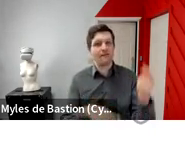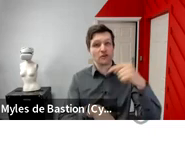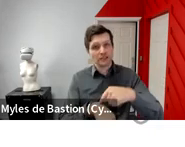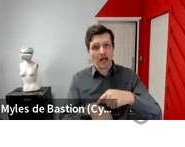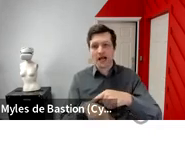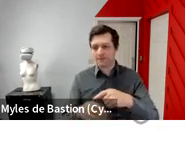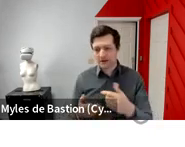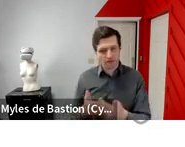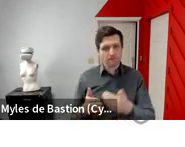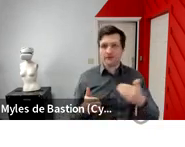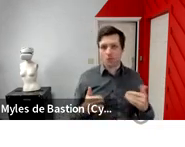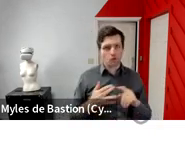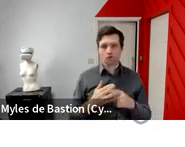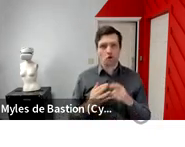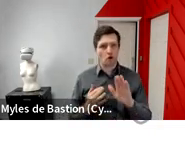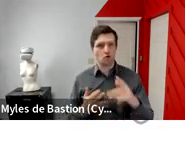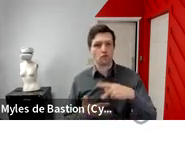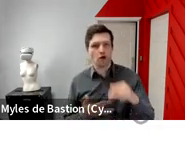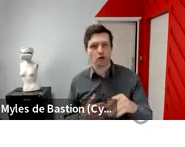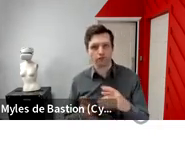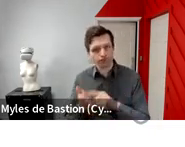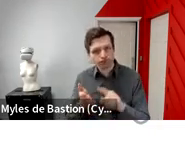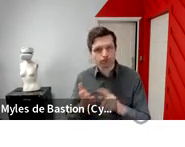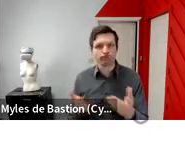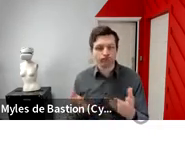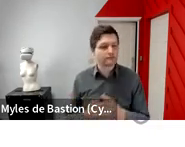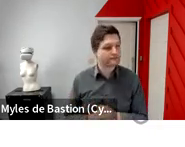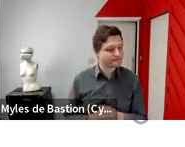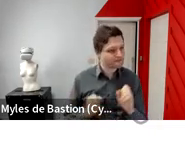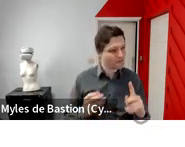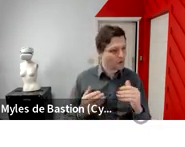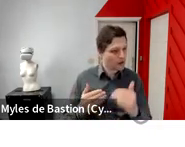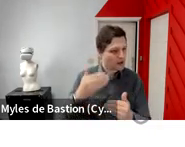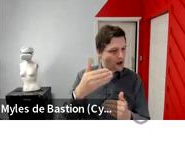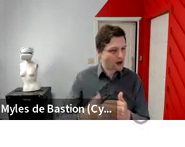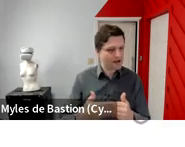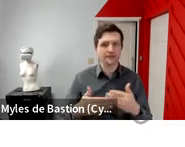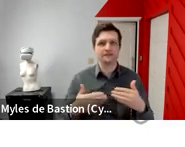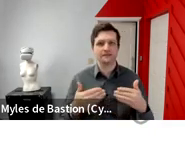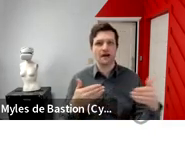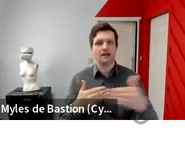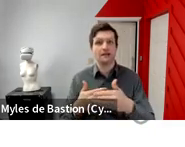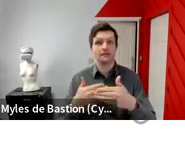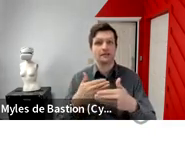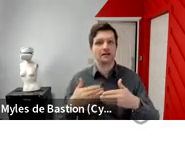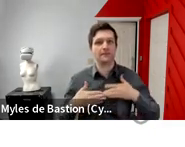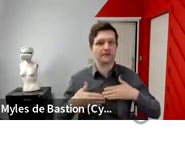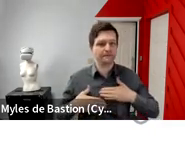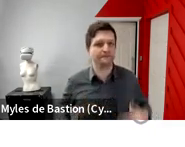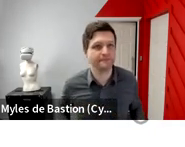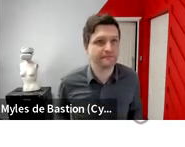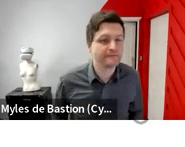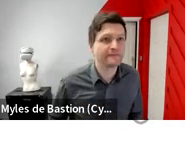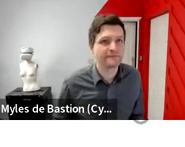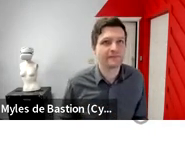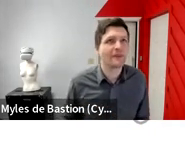inclusive with people with disabilities, every time before you start your project, do a little research and reach out. Next slide, please.